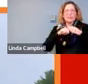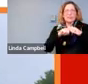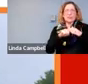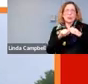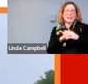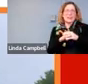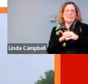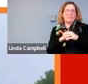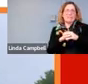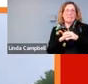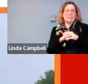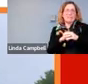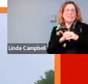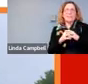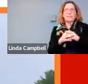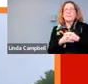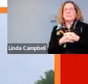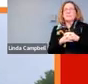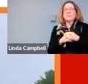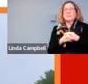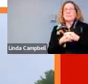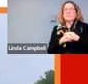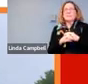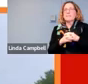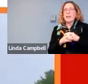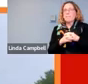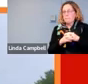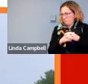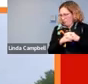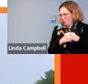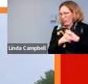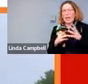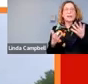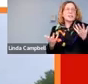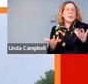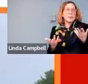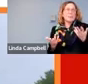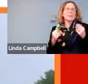very cold. The crayfish are still reproducing in our cold water.